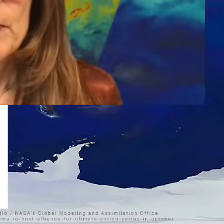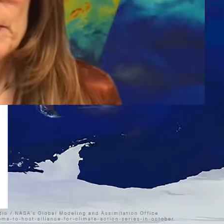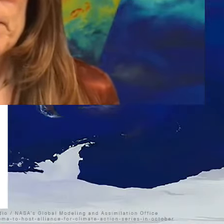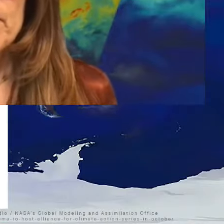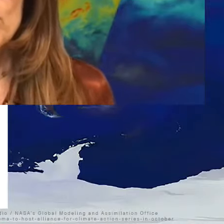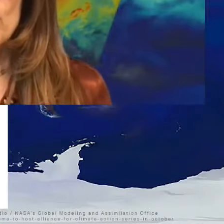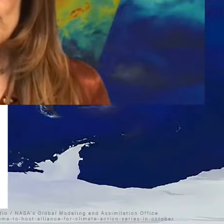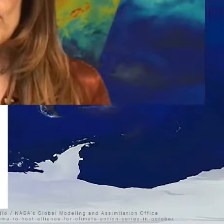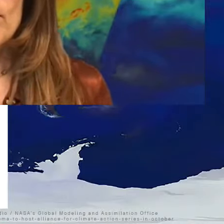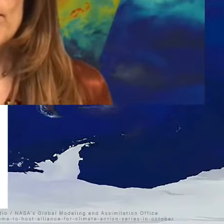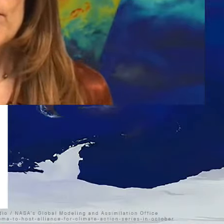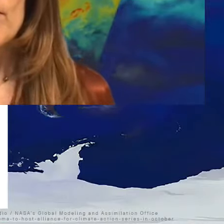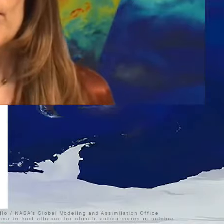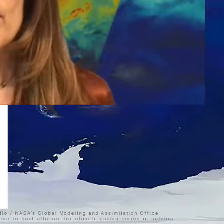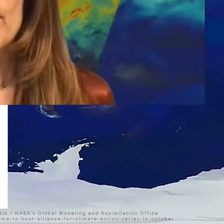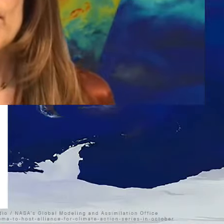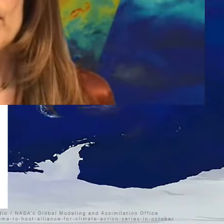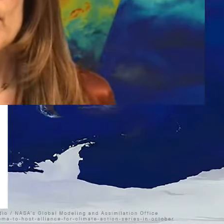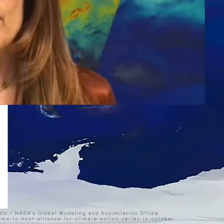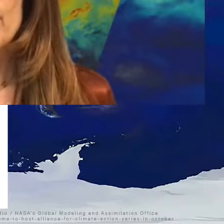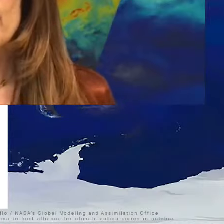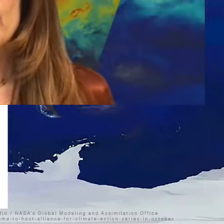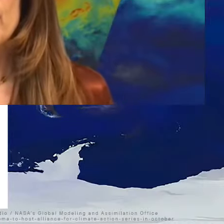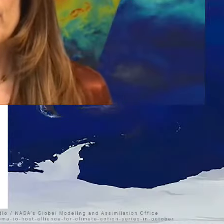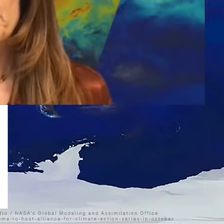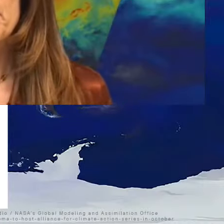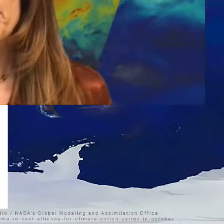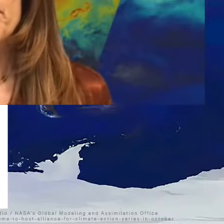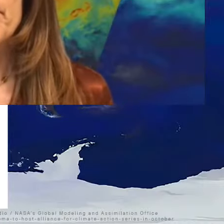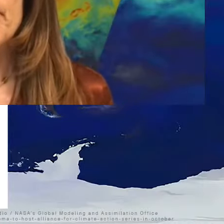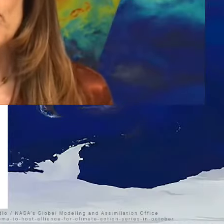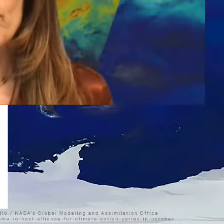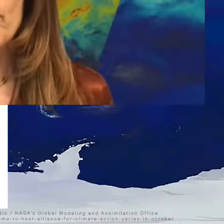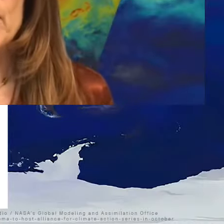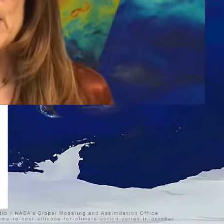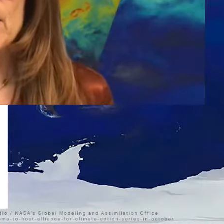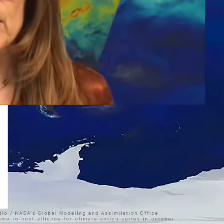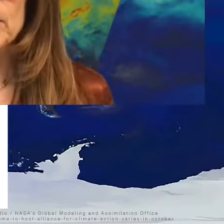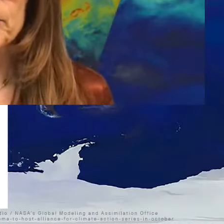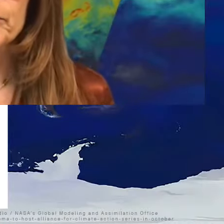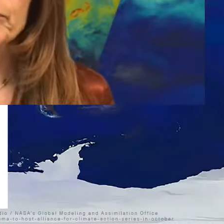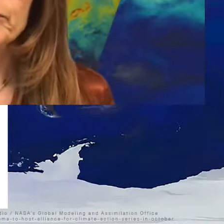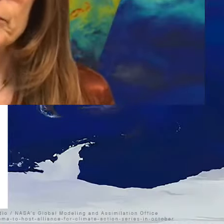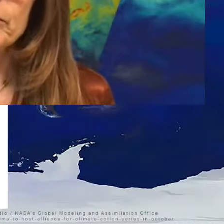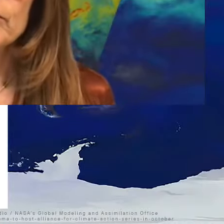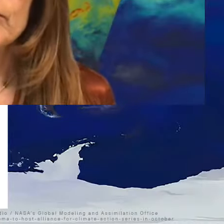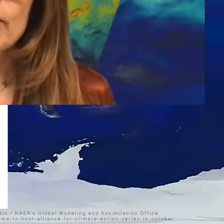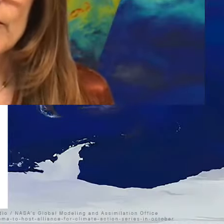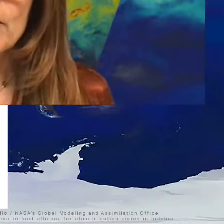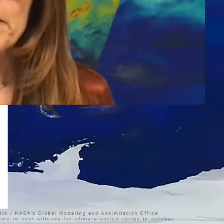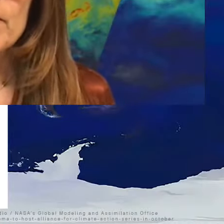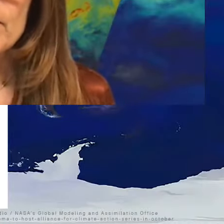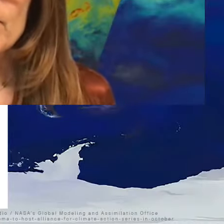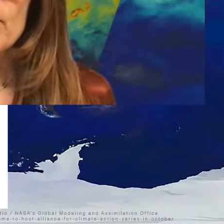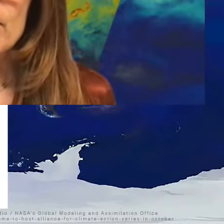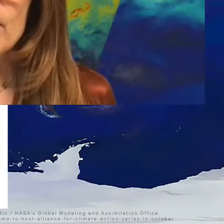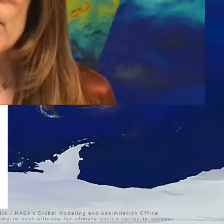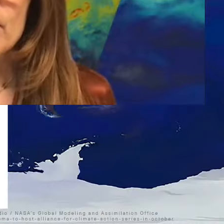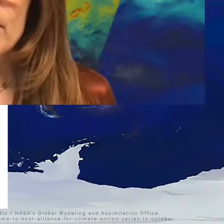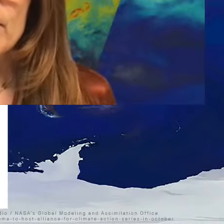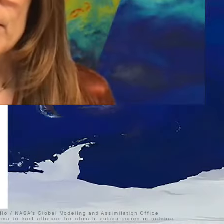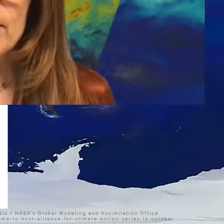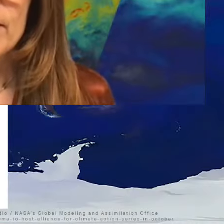it possible to have the planetary lens and the social lens together? Is it possible